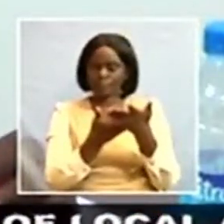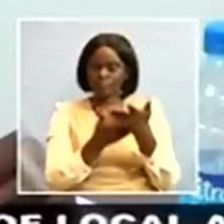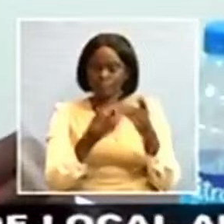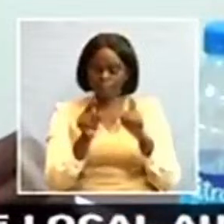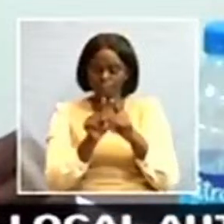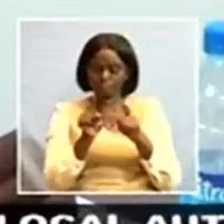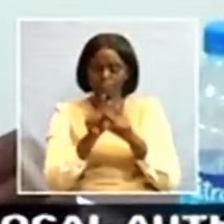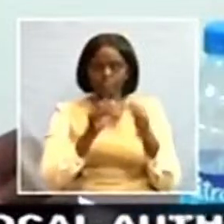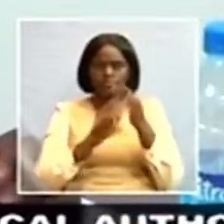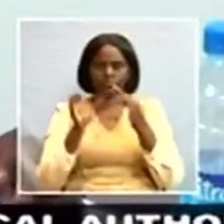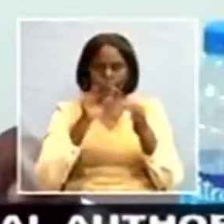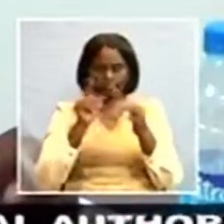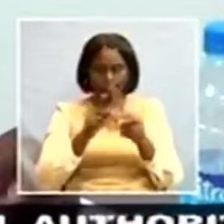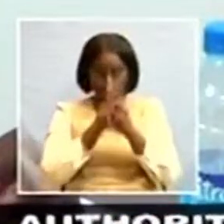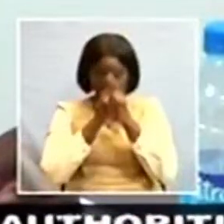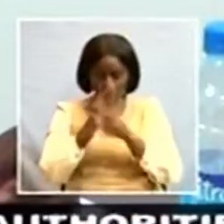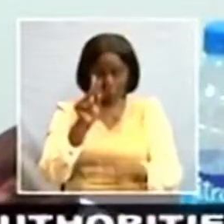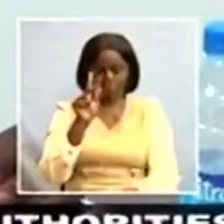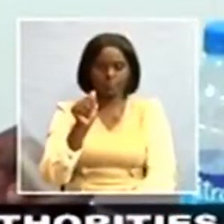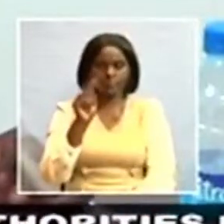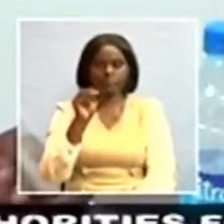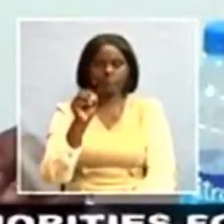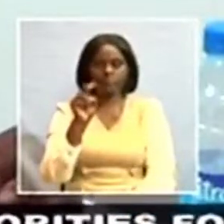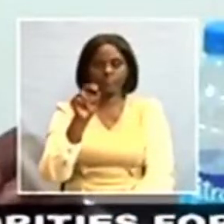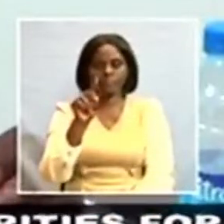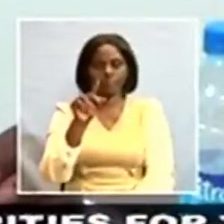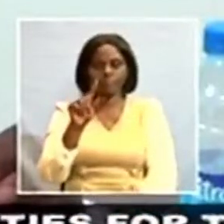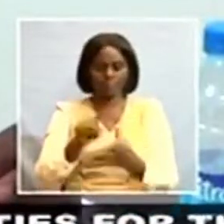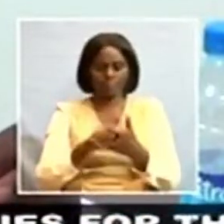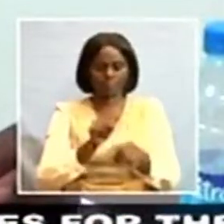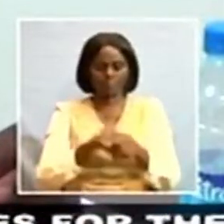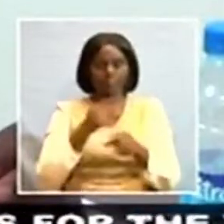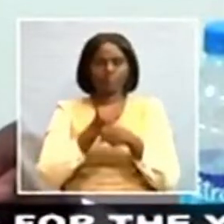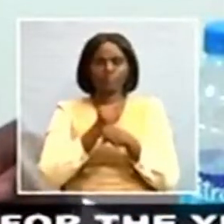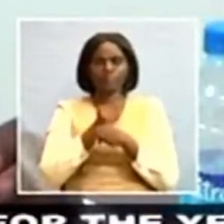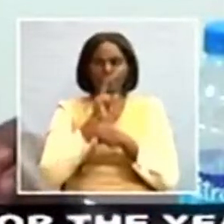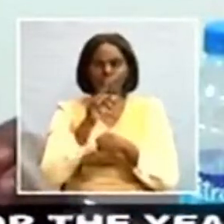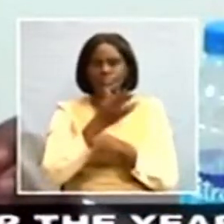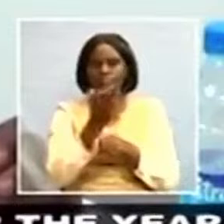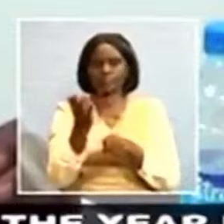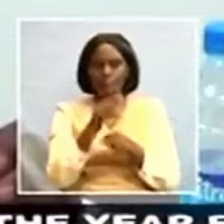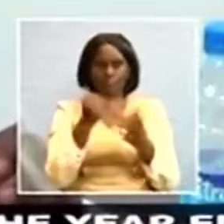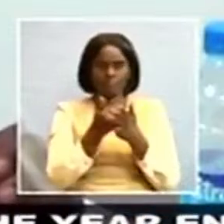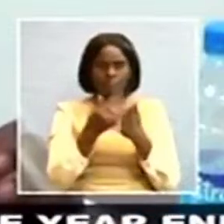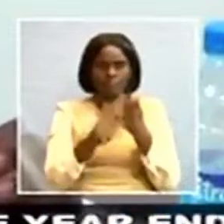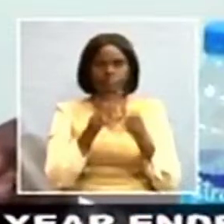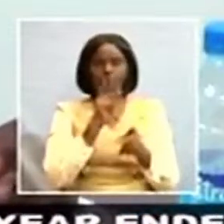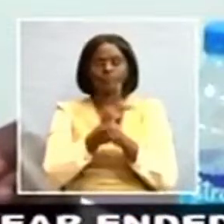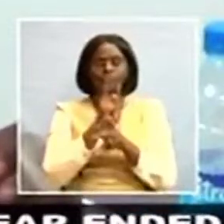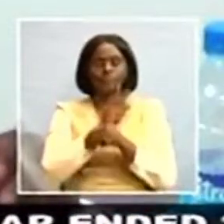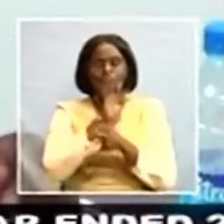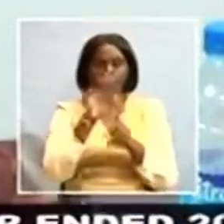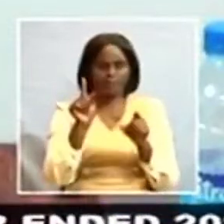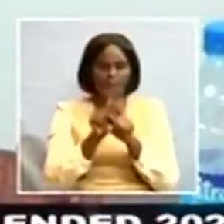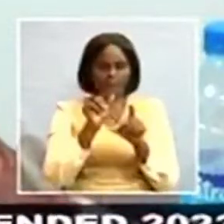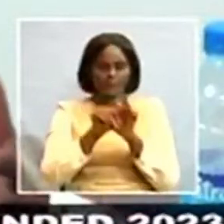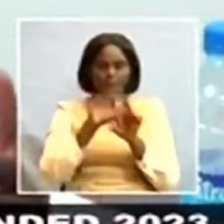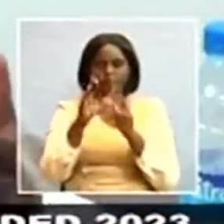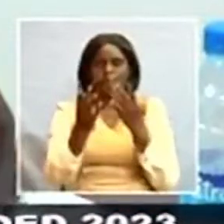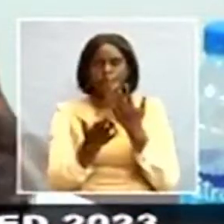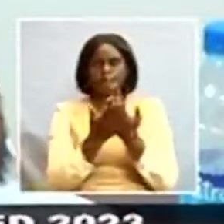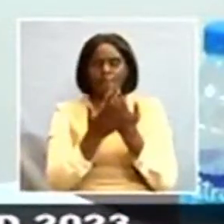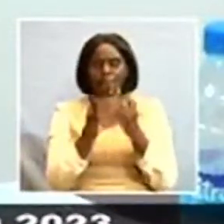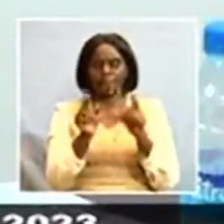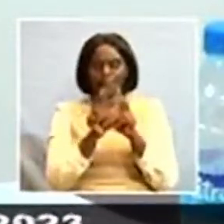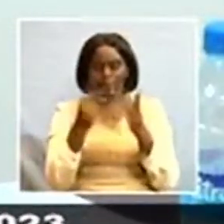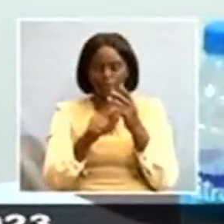as alluded to Honorable Kamondo. Next time, ensure that these are circulated as part of the addendum so